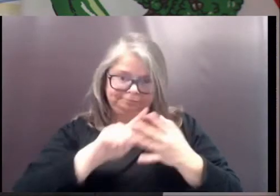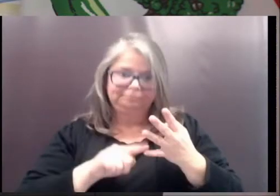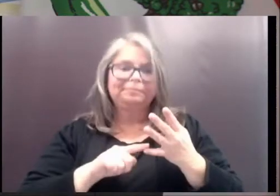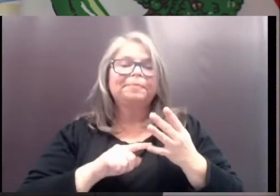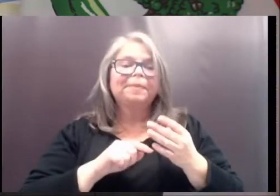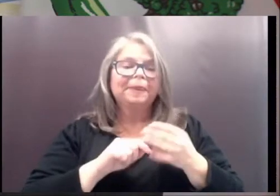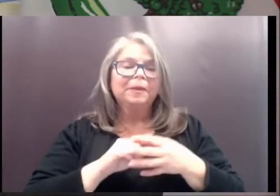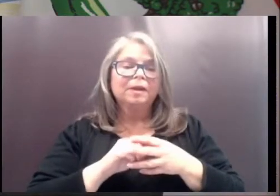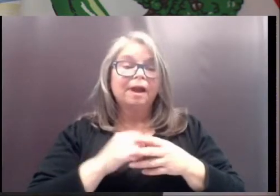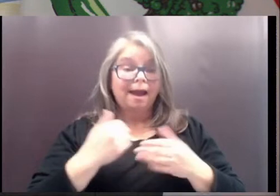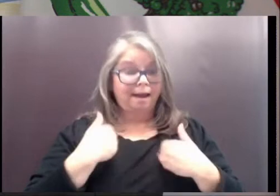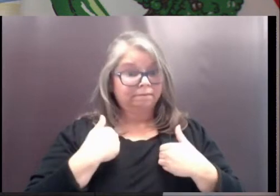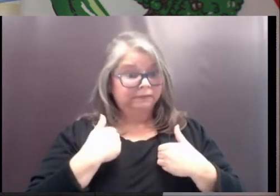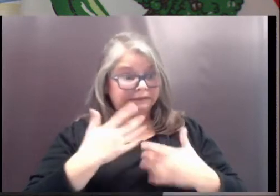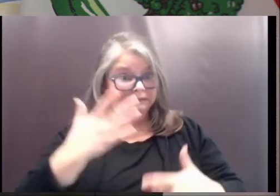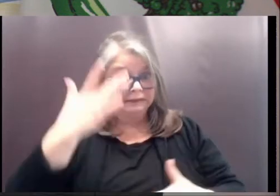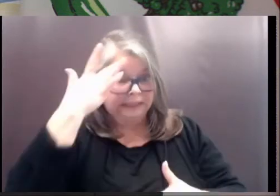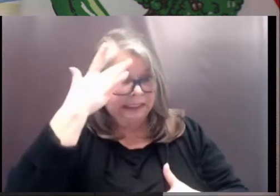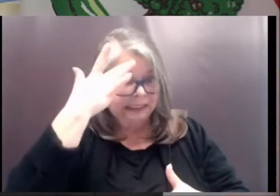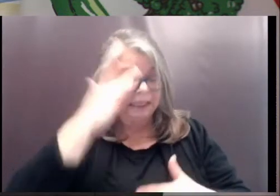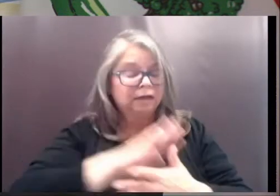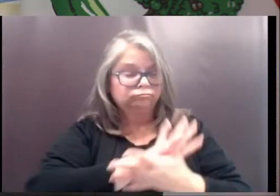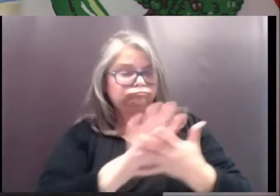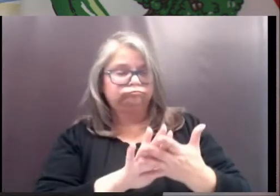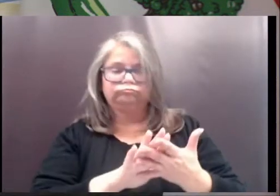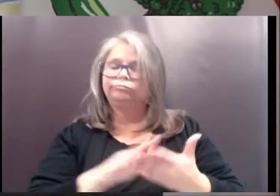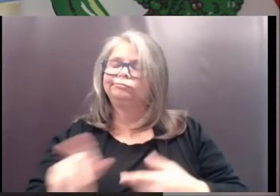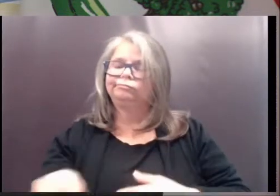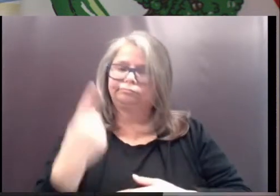experiencing any symptoms of COVID-19.